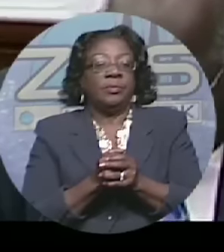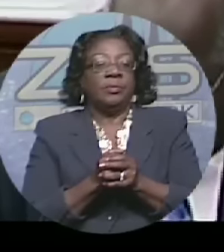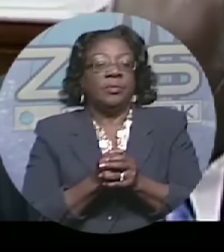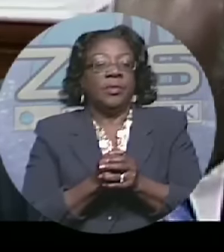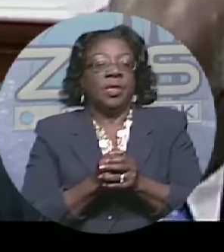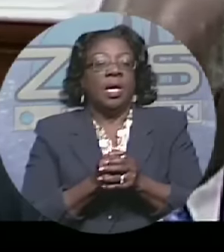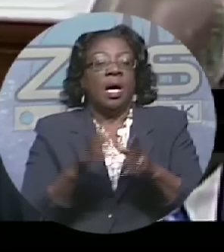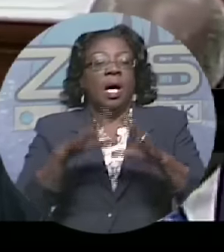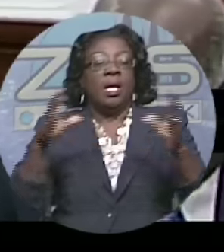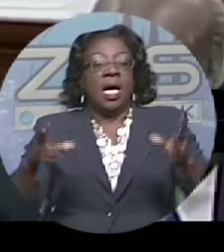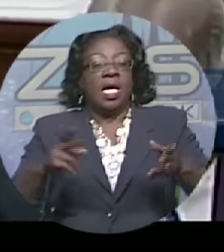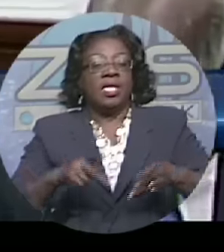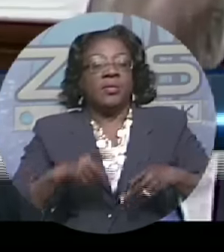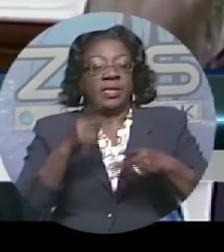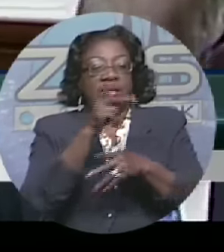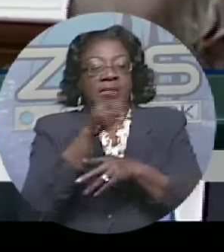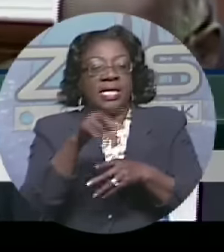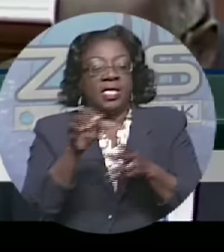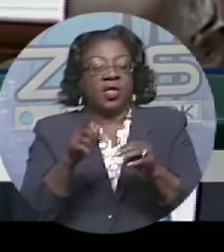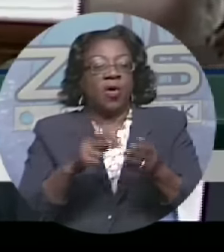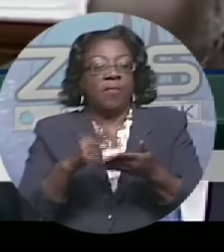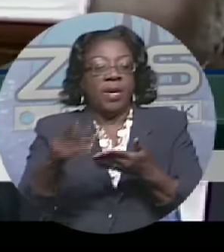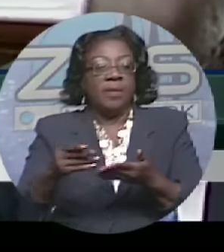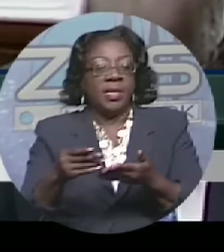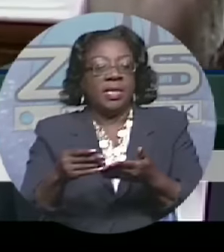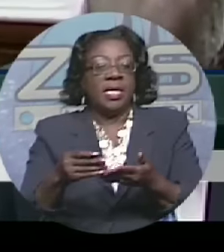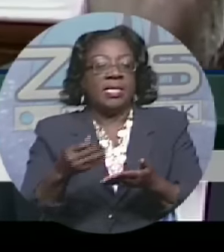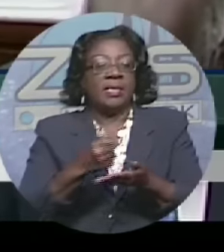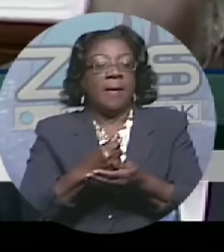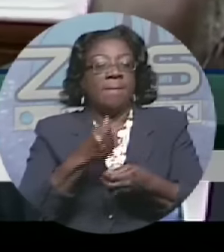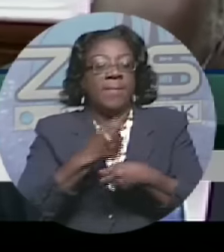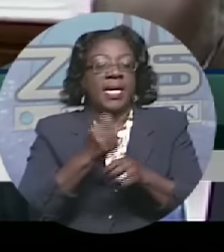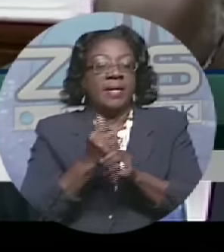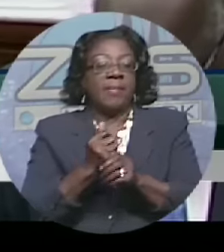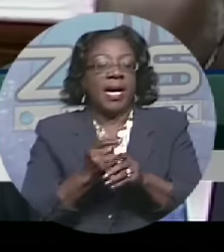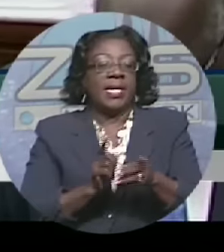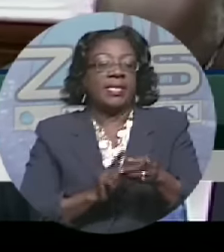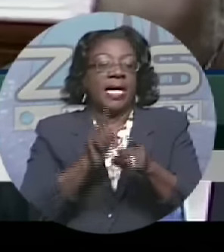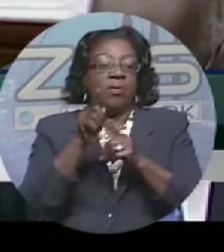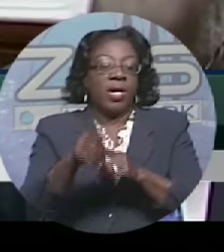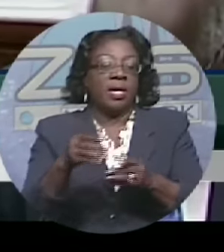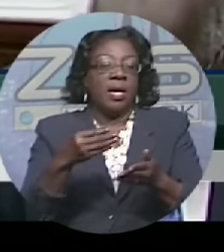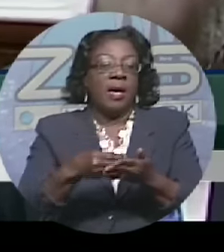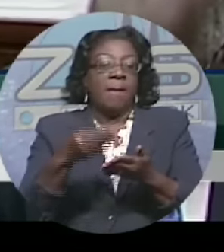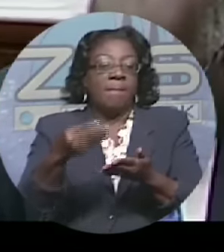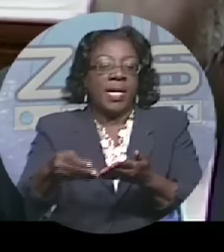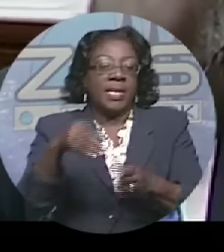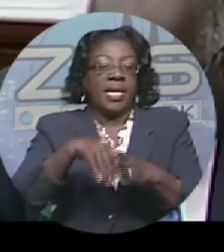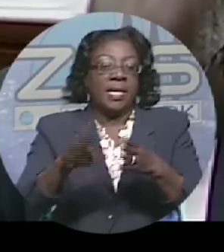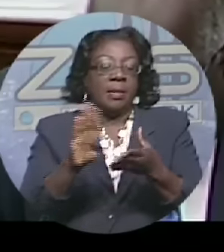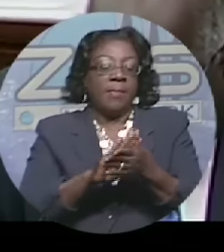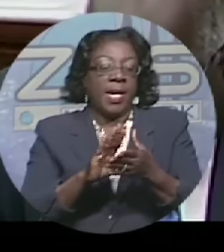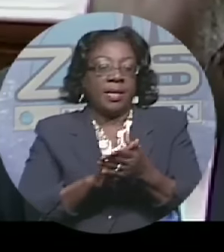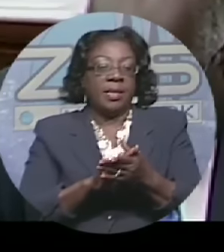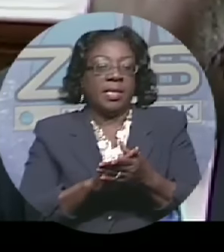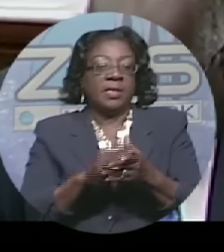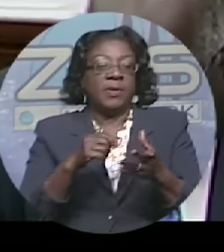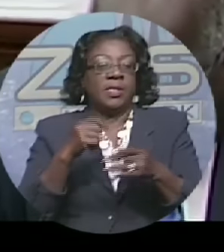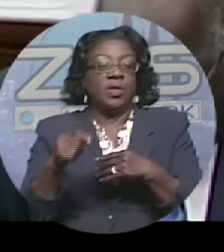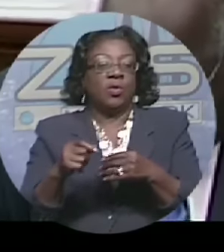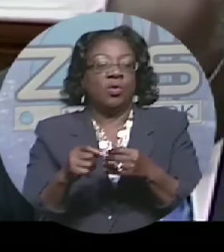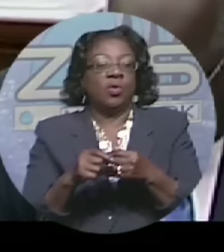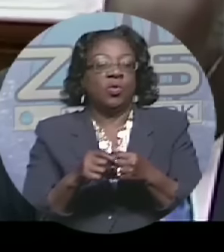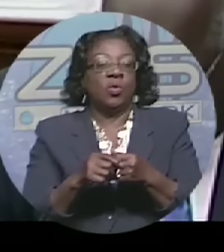a large percentage of payments are made by direct deposit, specifically those made in respect of employee